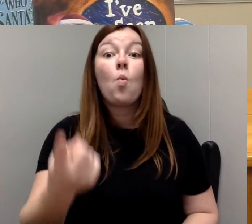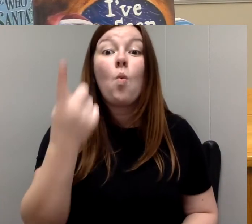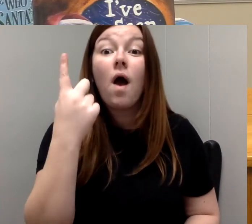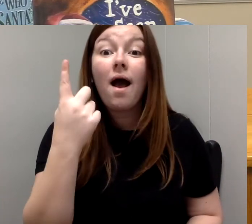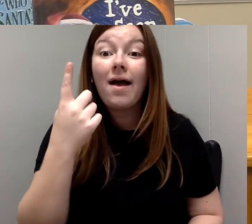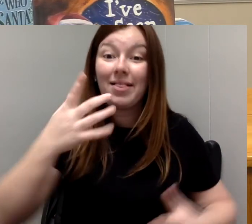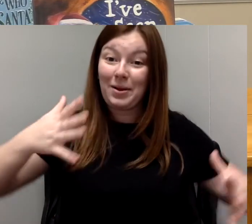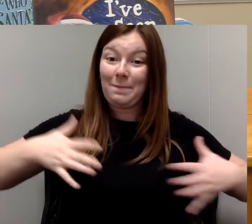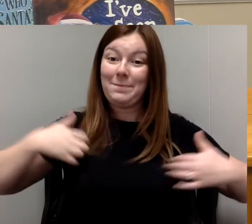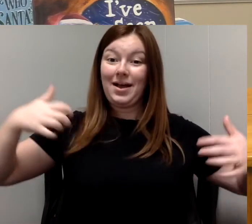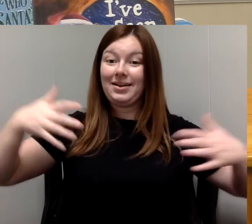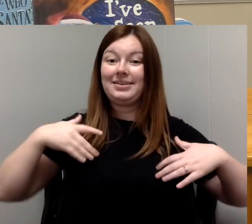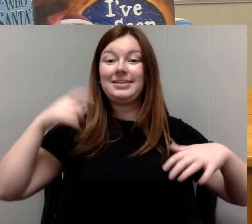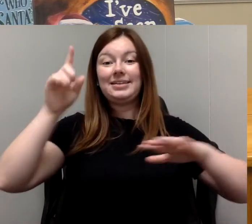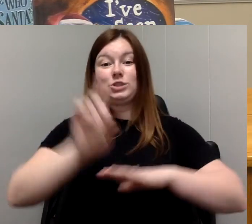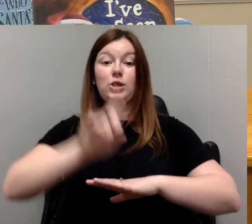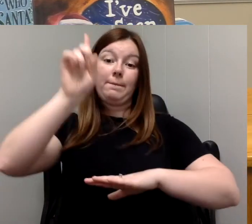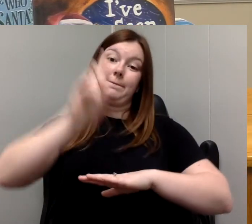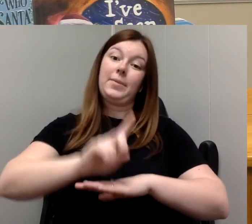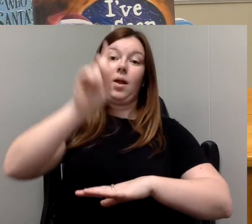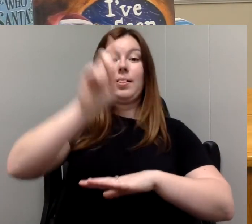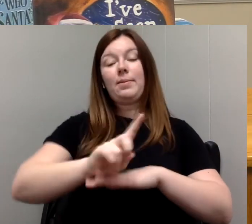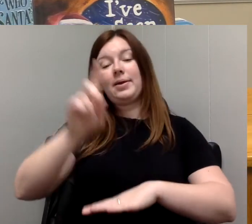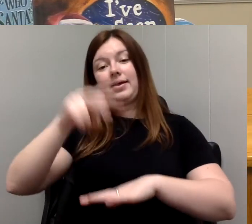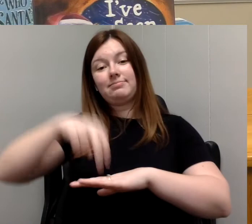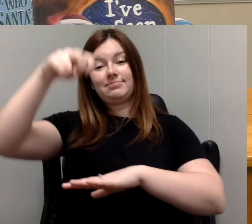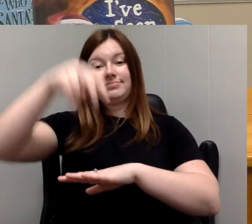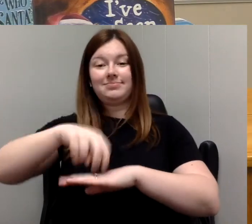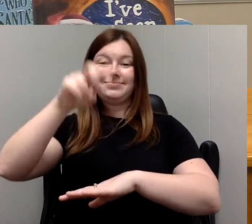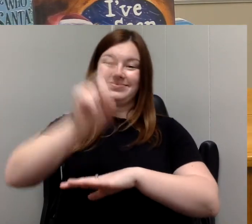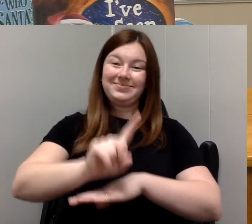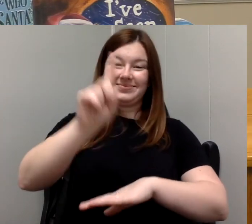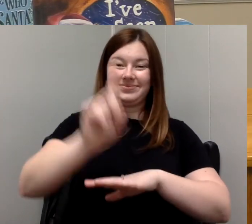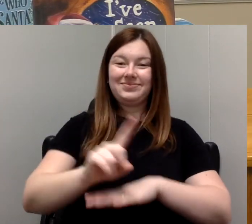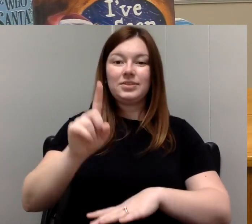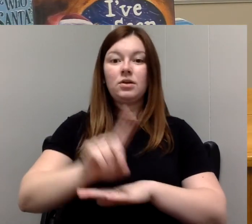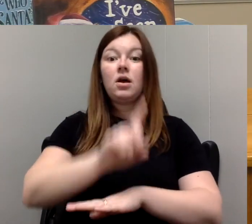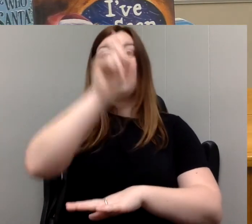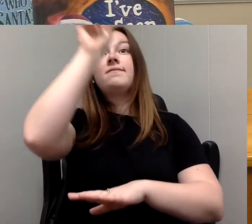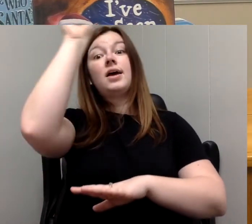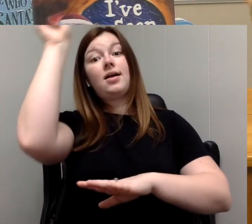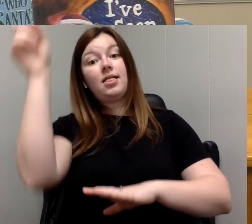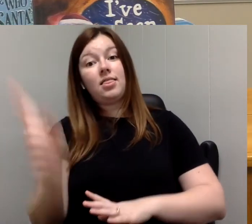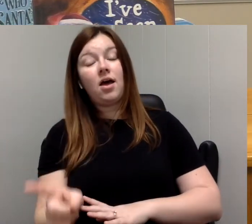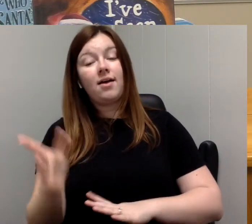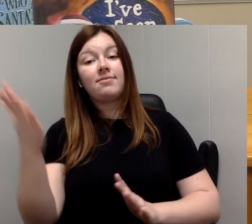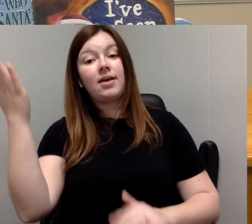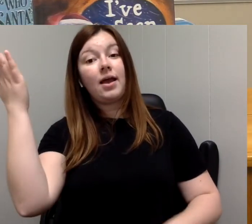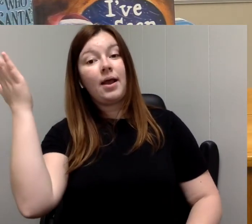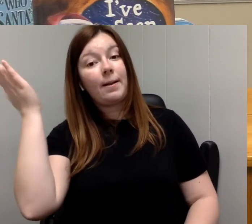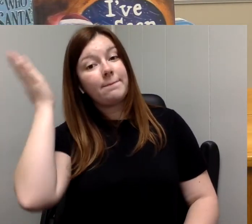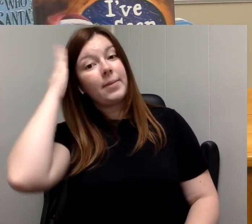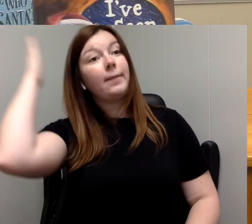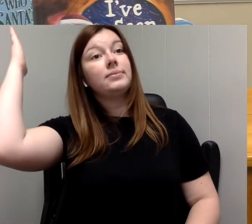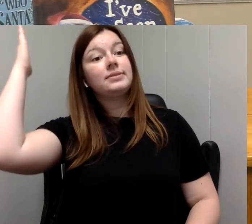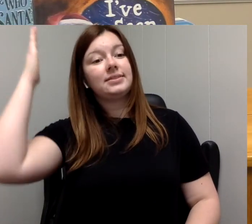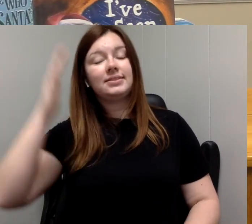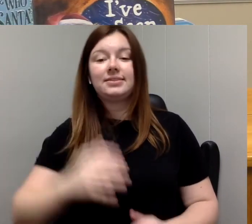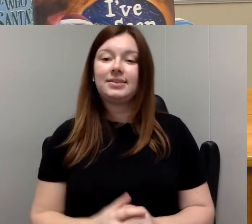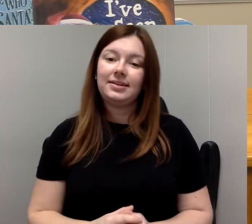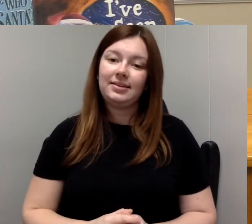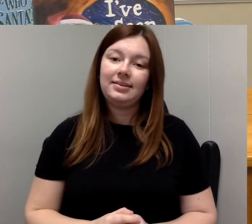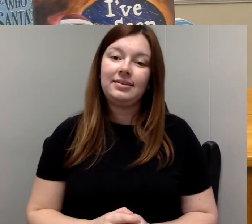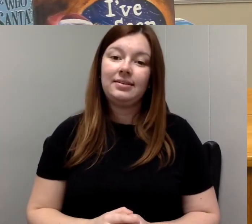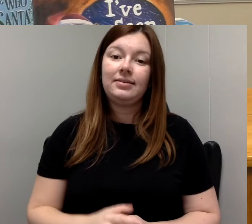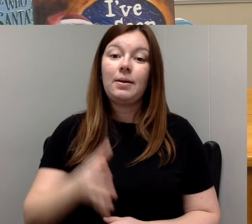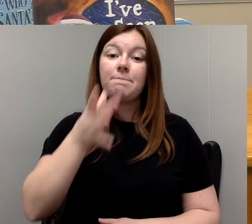on the bed. One little monkey jumping on the bed. One fell off